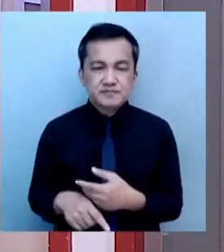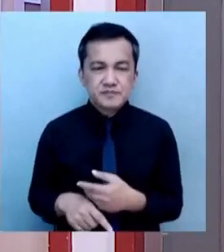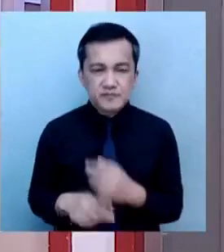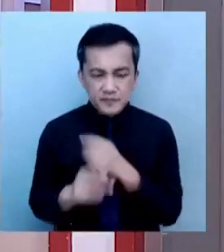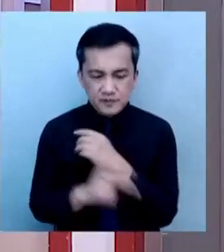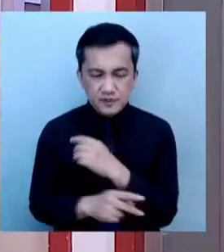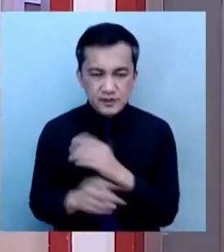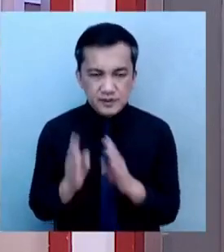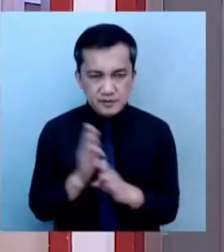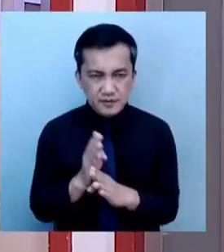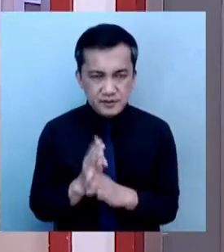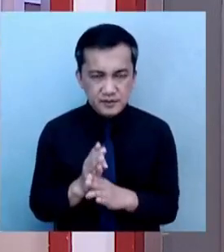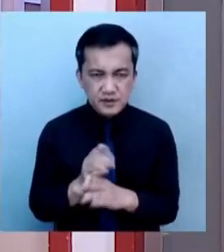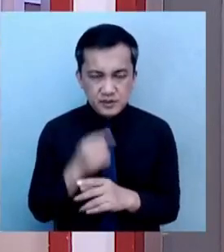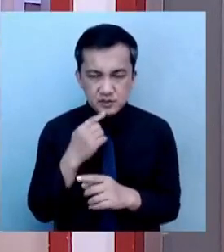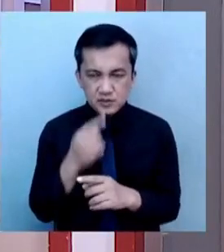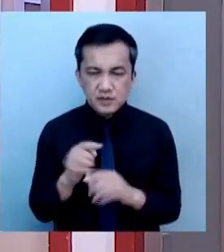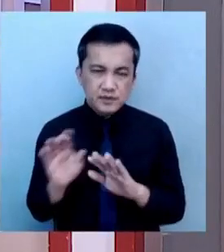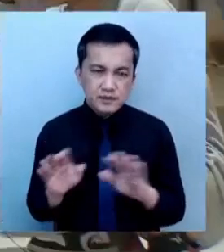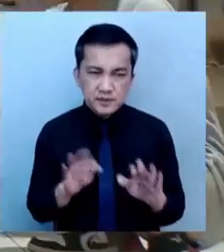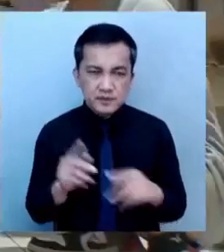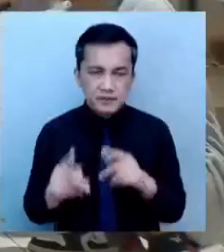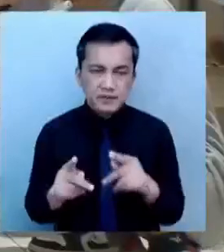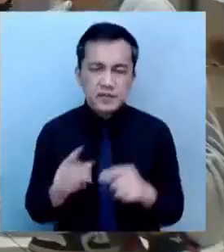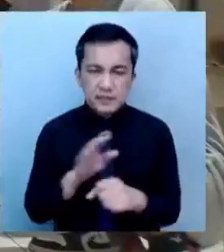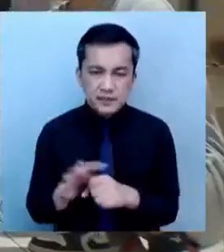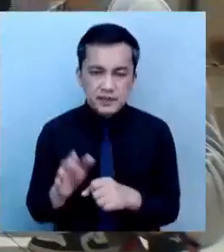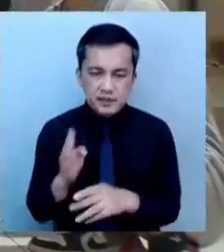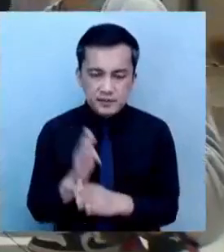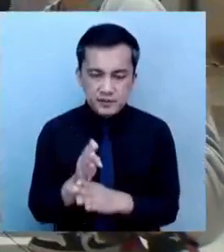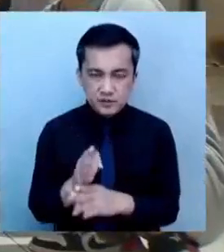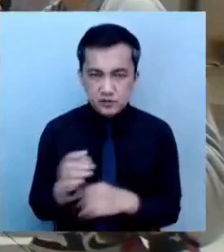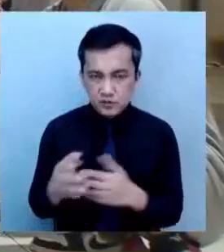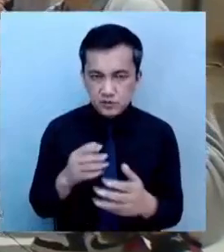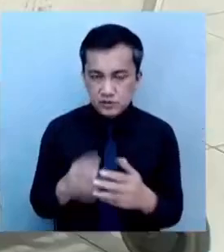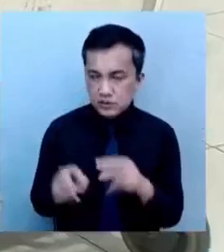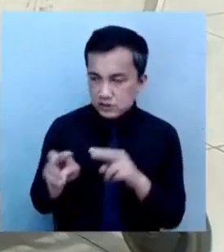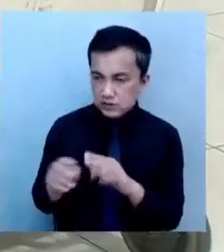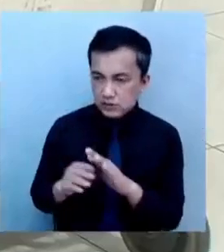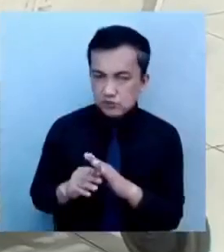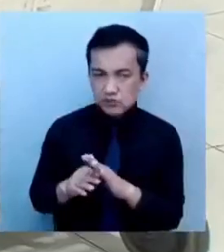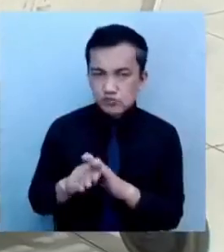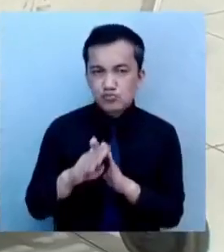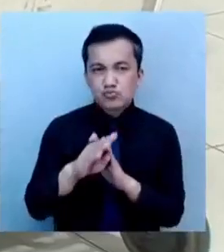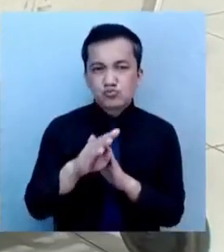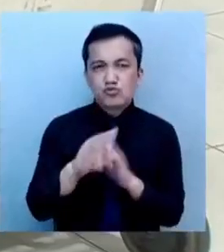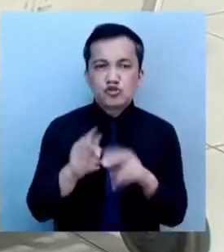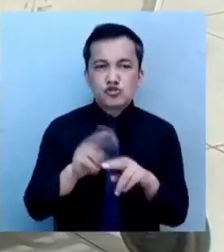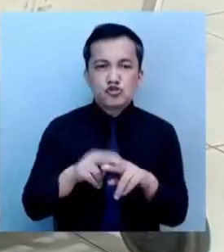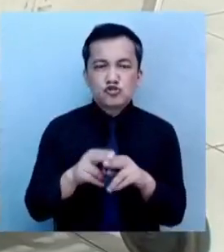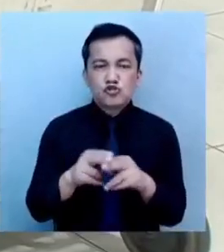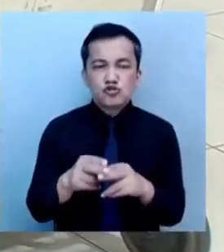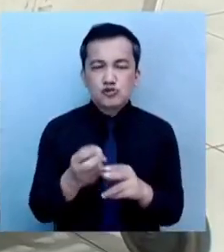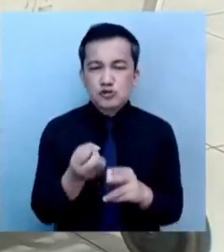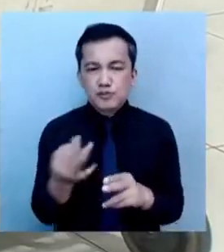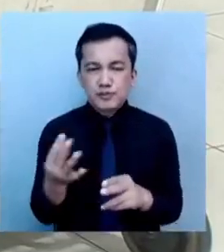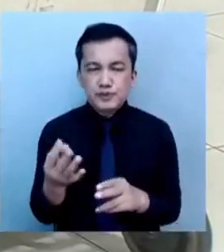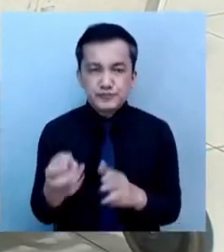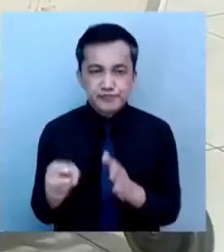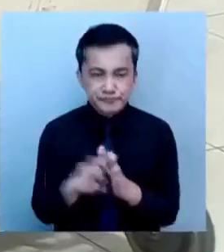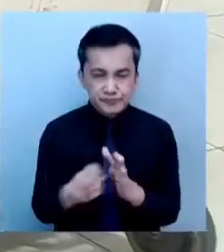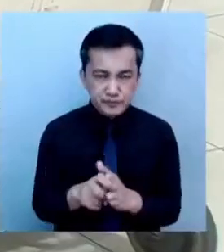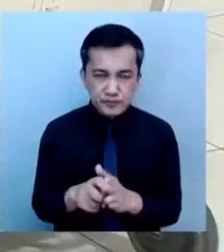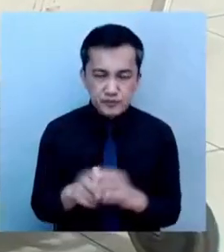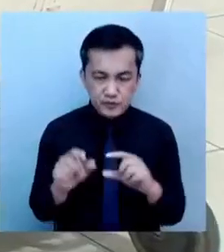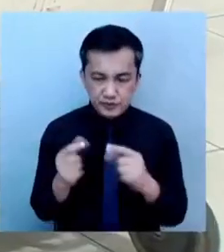operators group assuring the public there are enough buses, even as it sees a steady increase in travelers due to the holidays. The group also urged the public